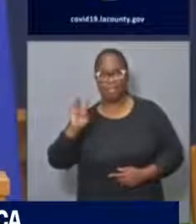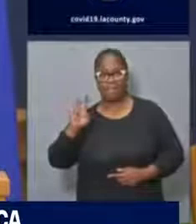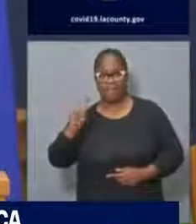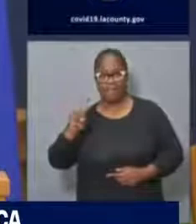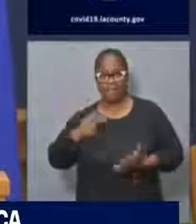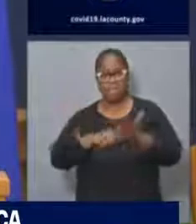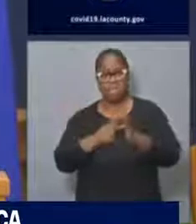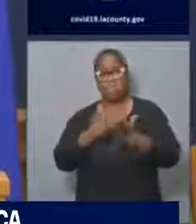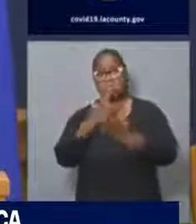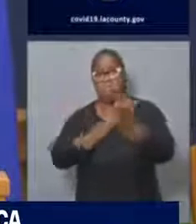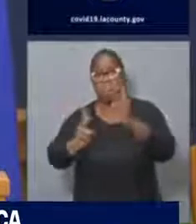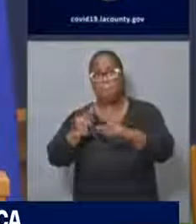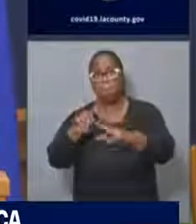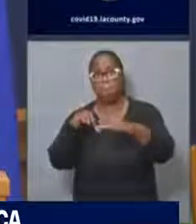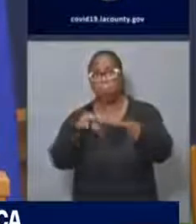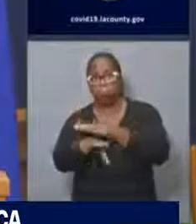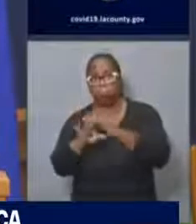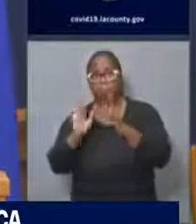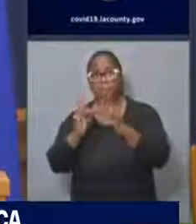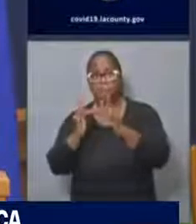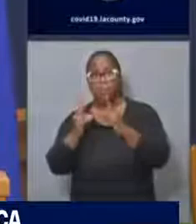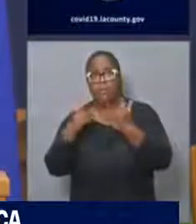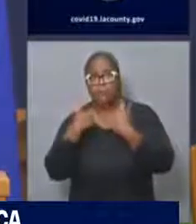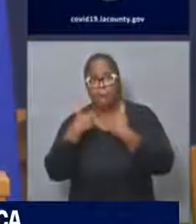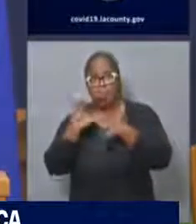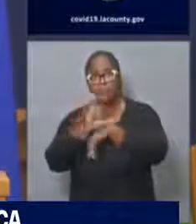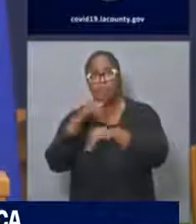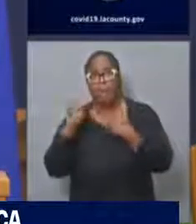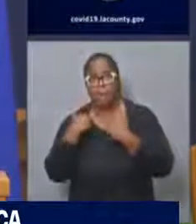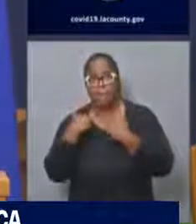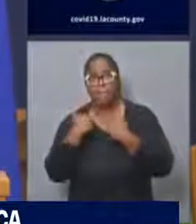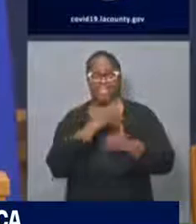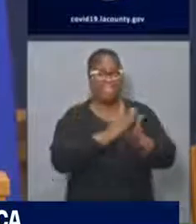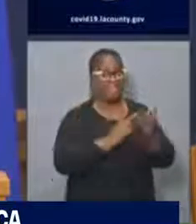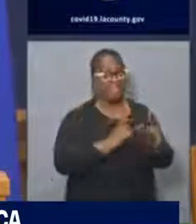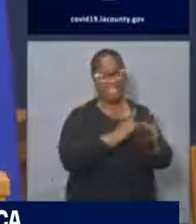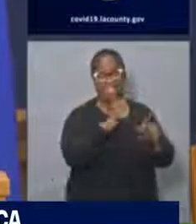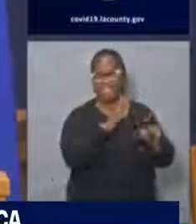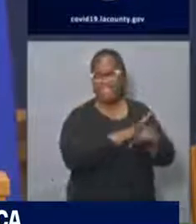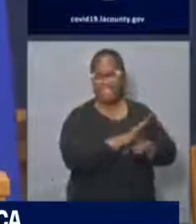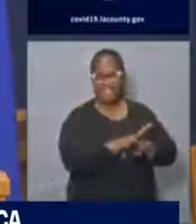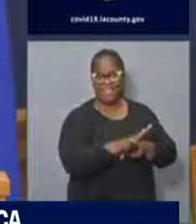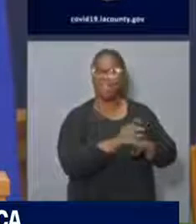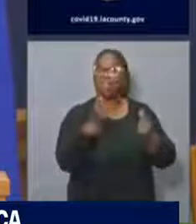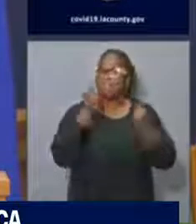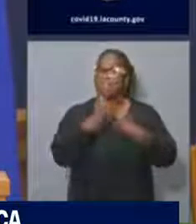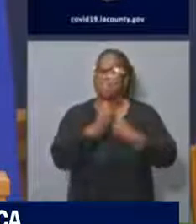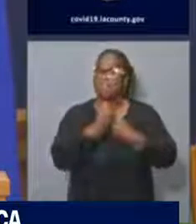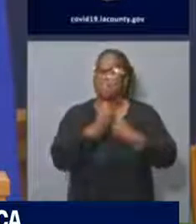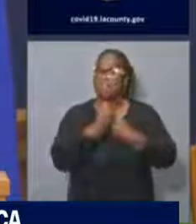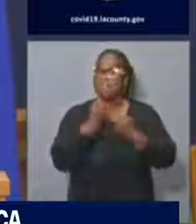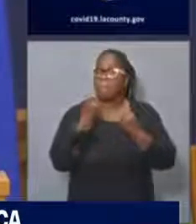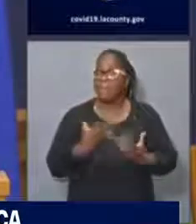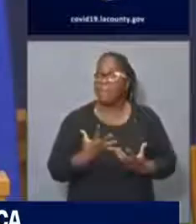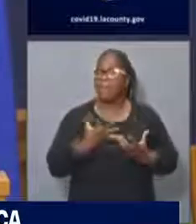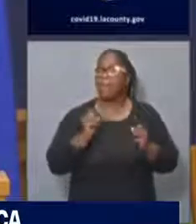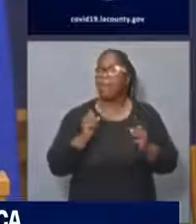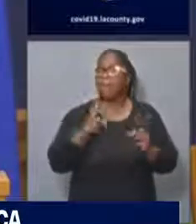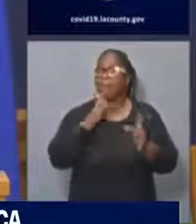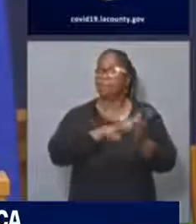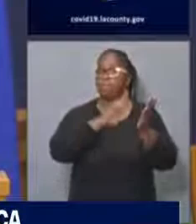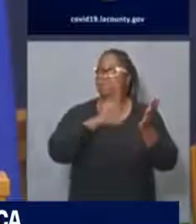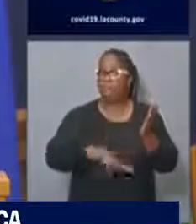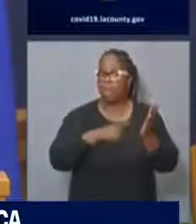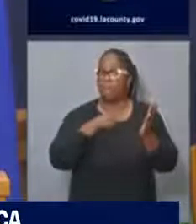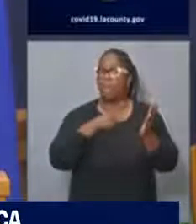phone. Internet access is not required, and we will continue to work to make sure that the options to sign up for testing by phone